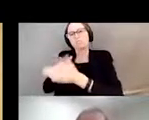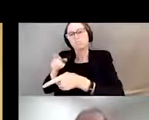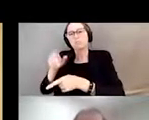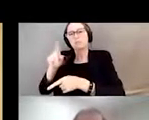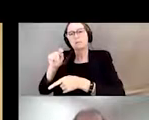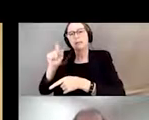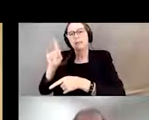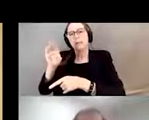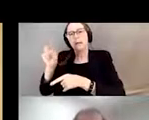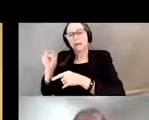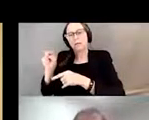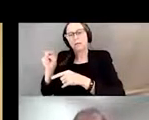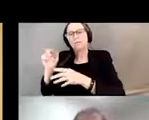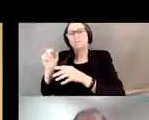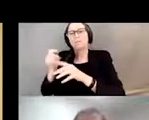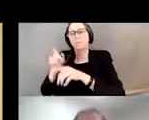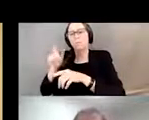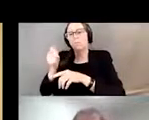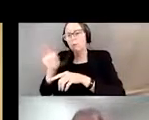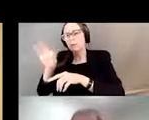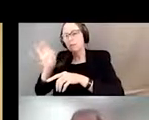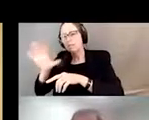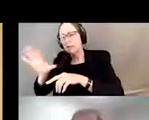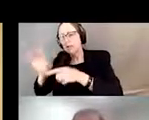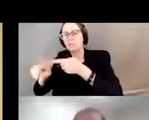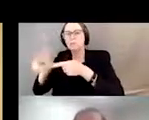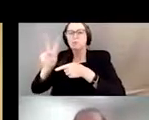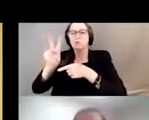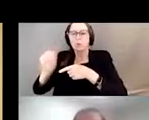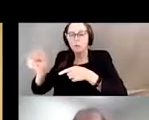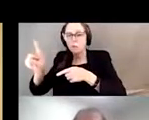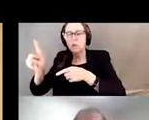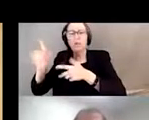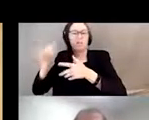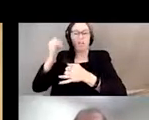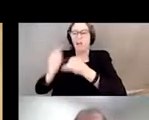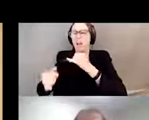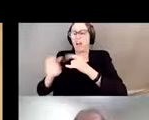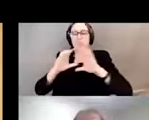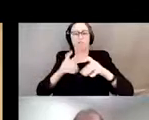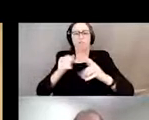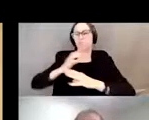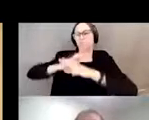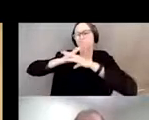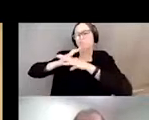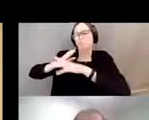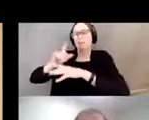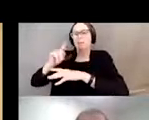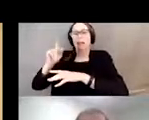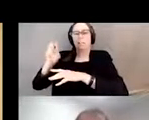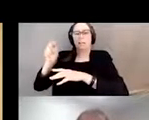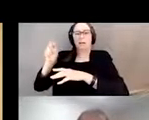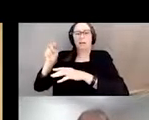1995 up to 2001. Okay, they are the last people standing, preventing the Taliban completely taking